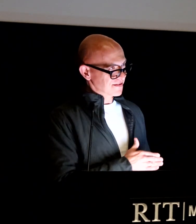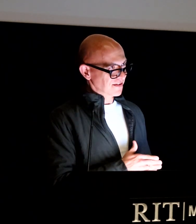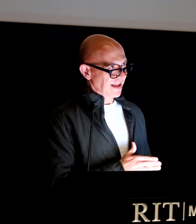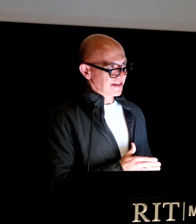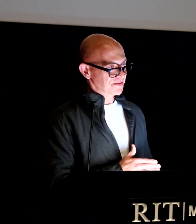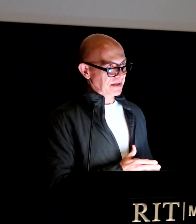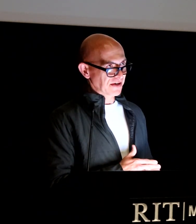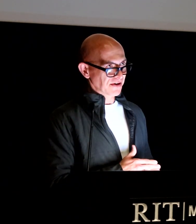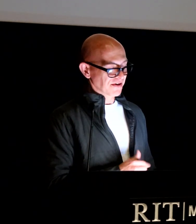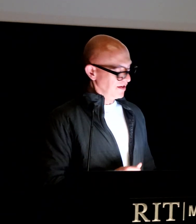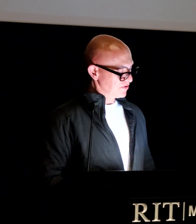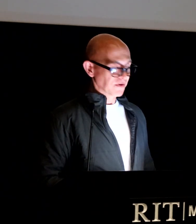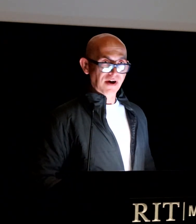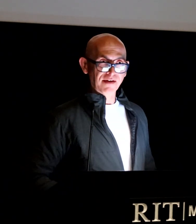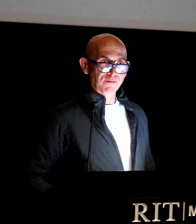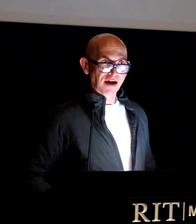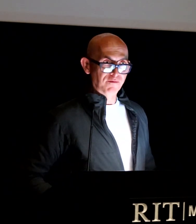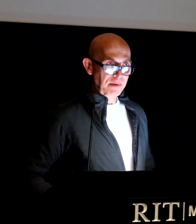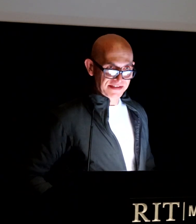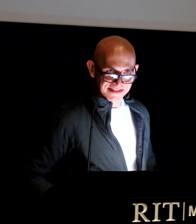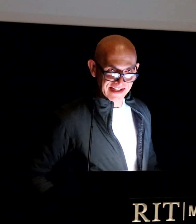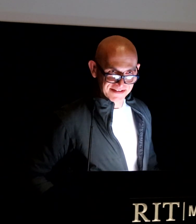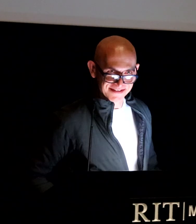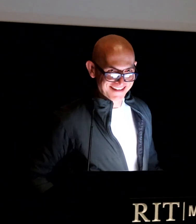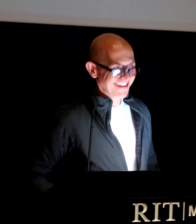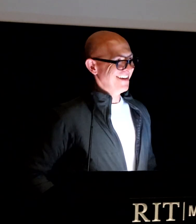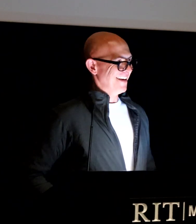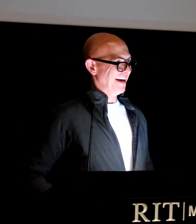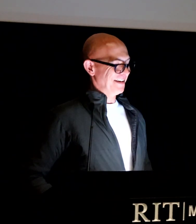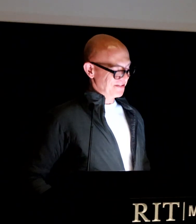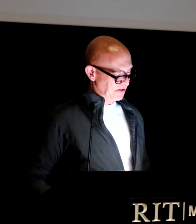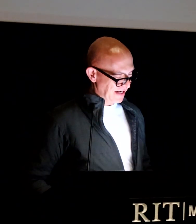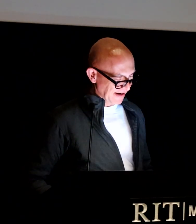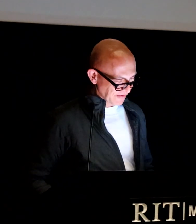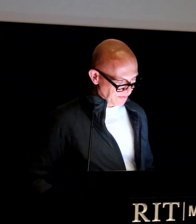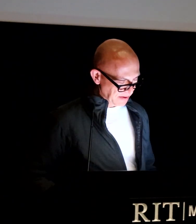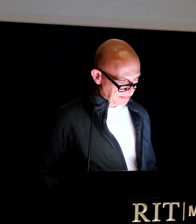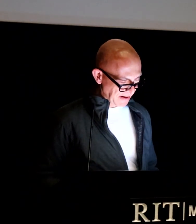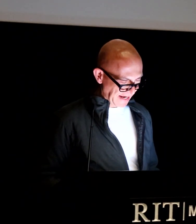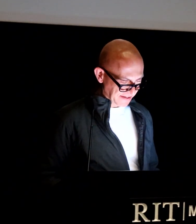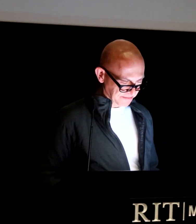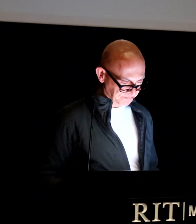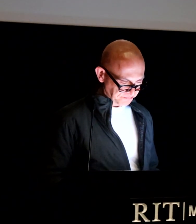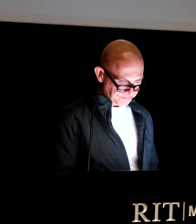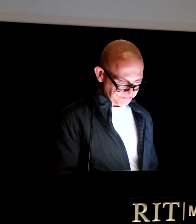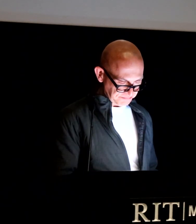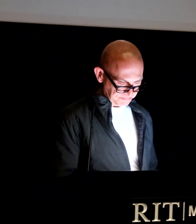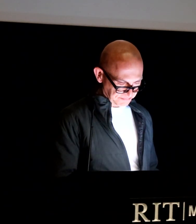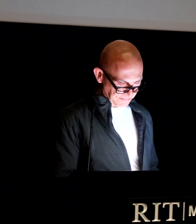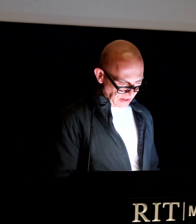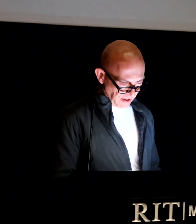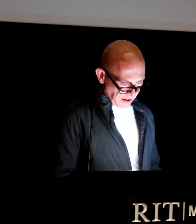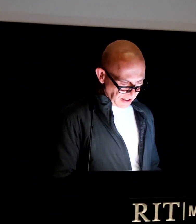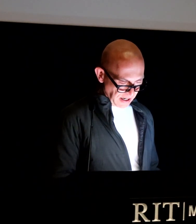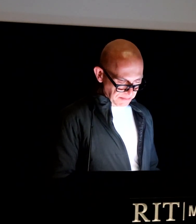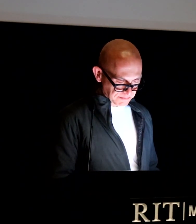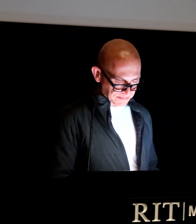months since our last speaker, so I've missed this. It's good to have everybody back.